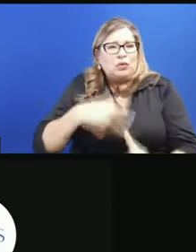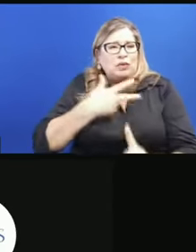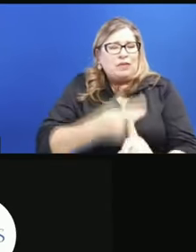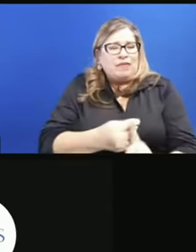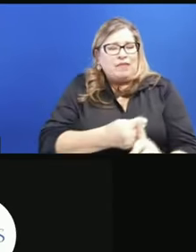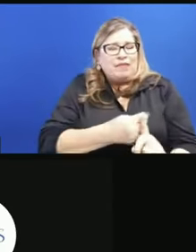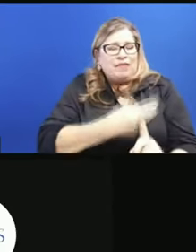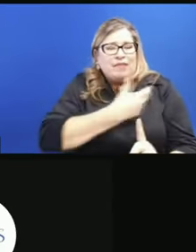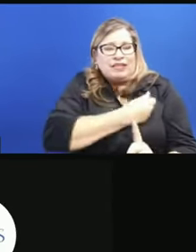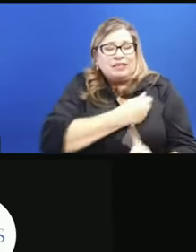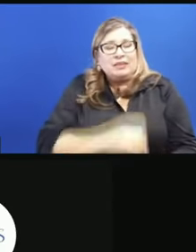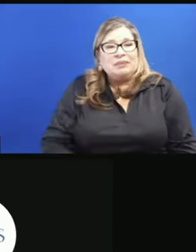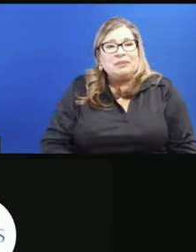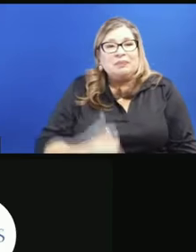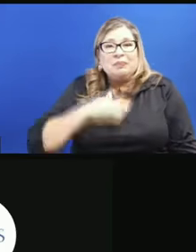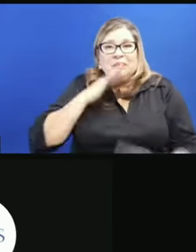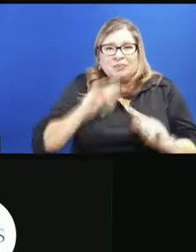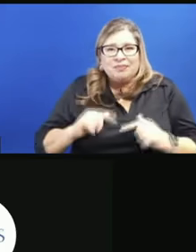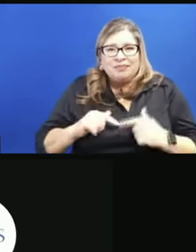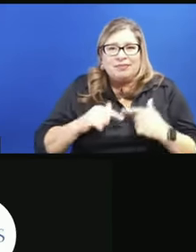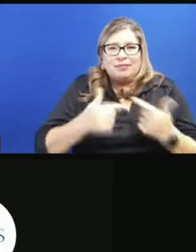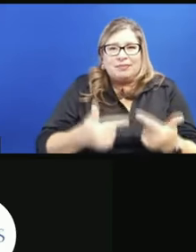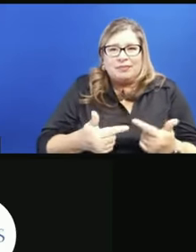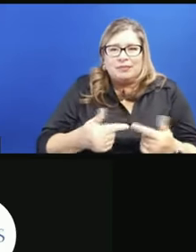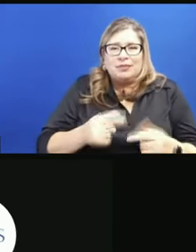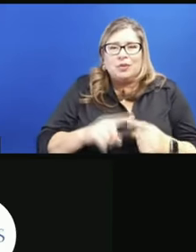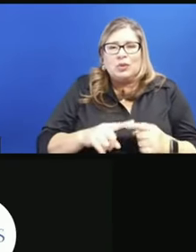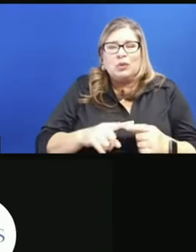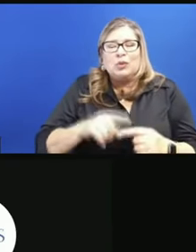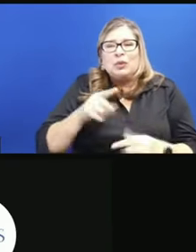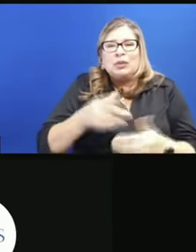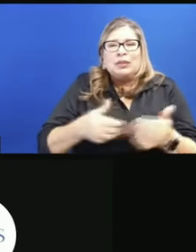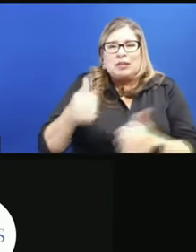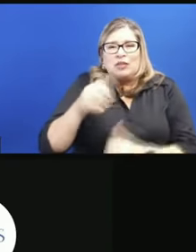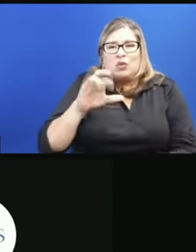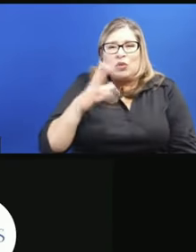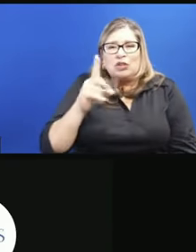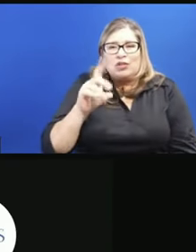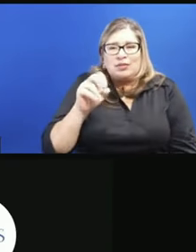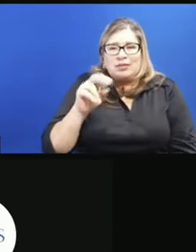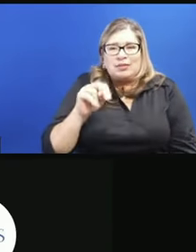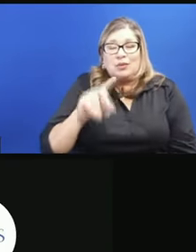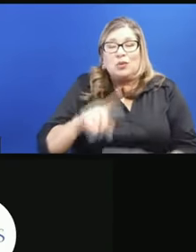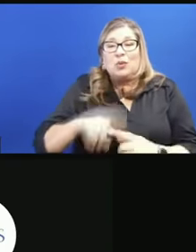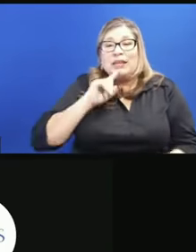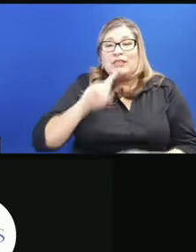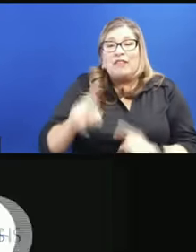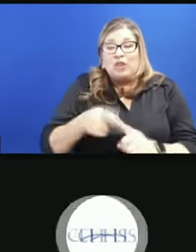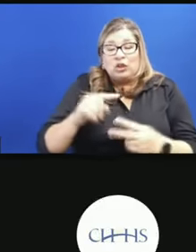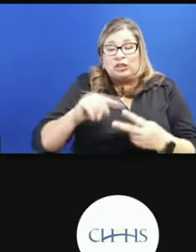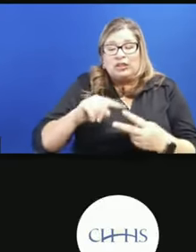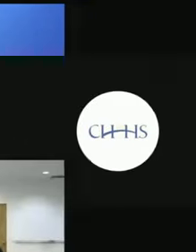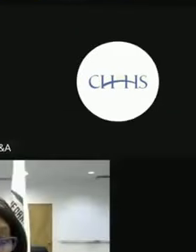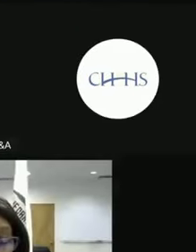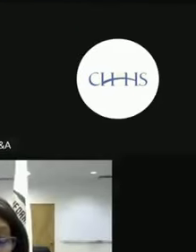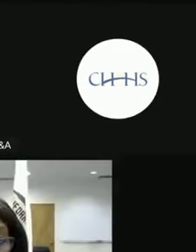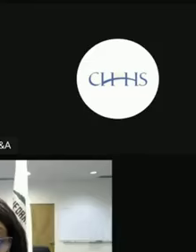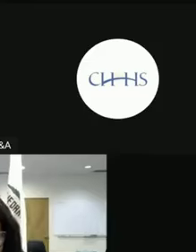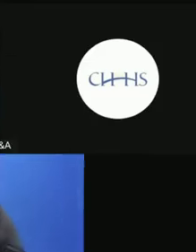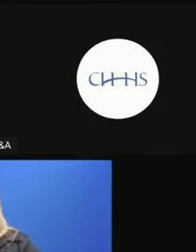Secretary Richardson, do you want to answer at least the first part? I can come back and answer the second if you would like.